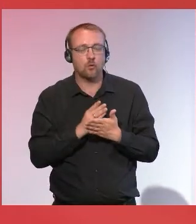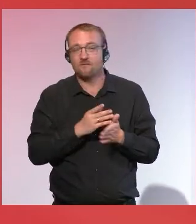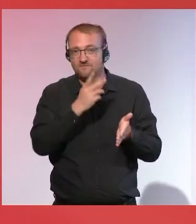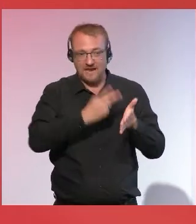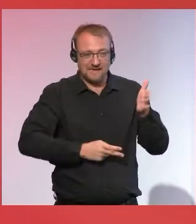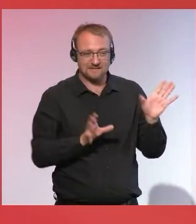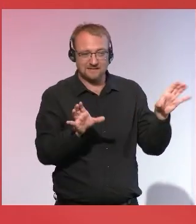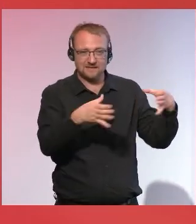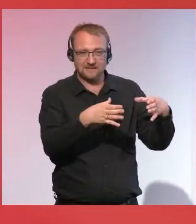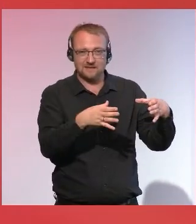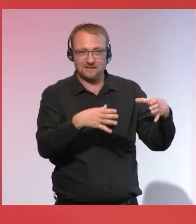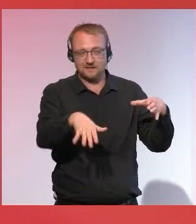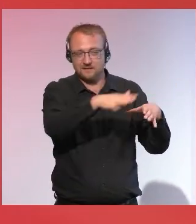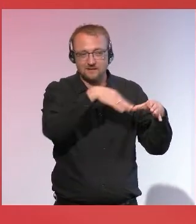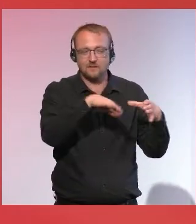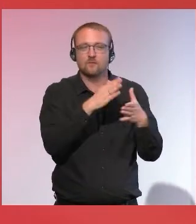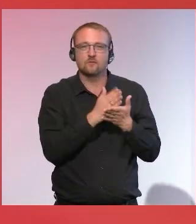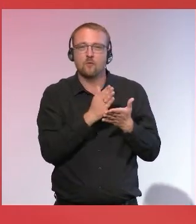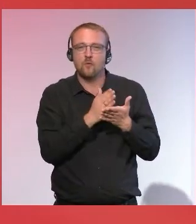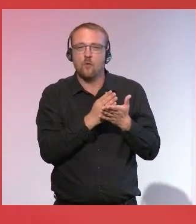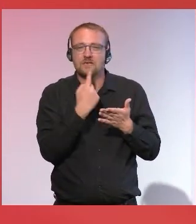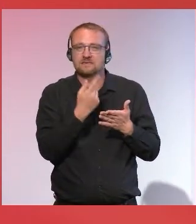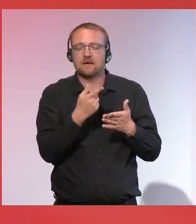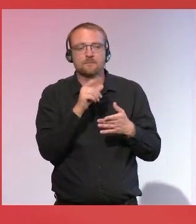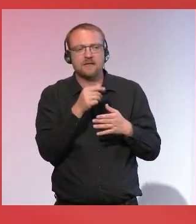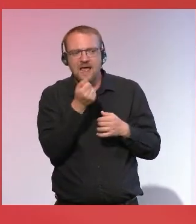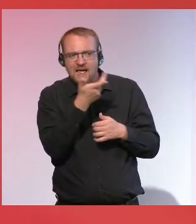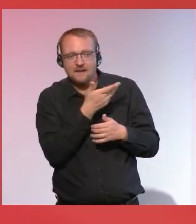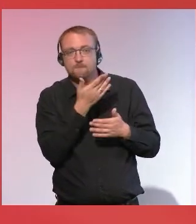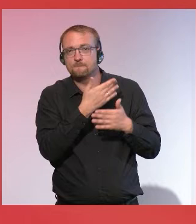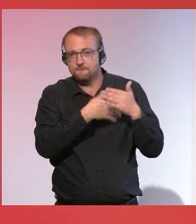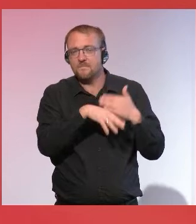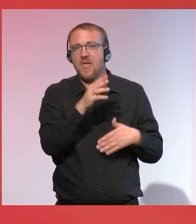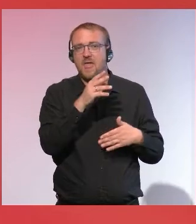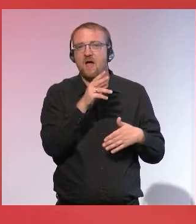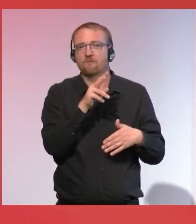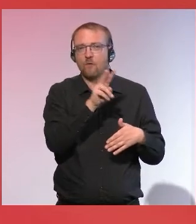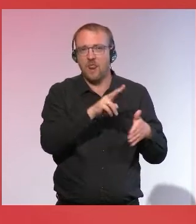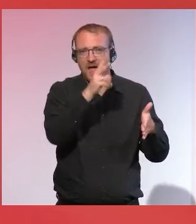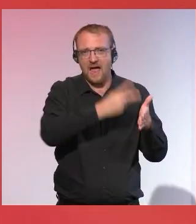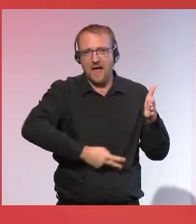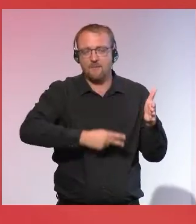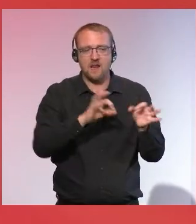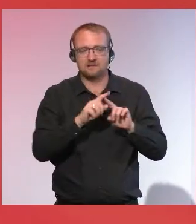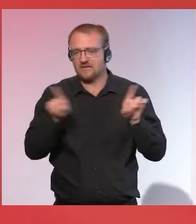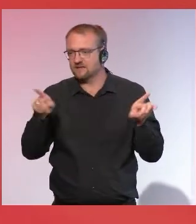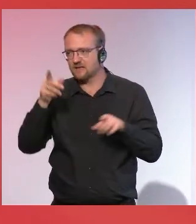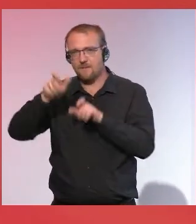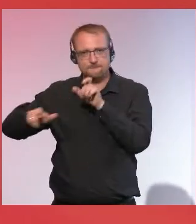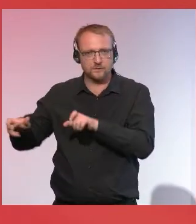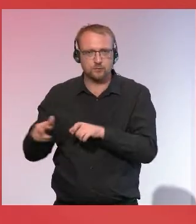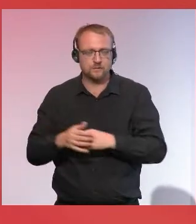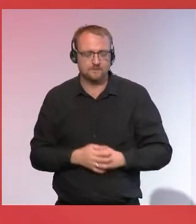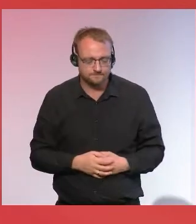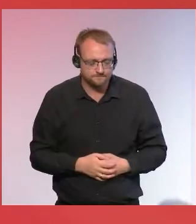more vulnerable than others. And if we look at vulnerability factors for the health impacts of climate change, you can see that